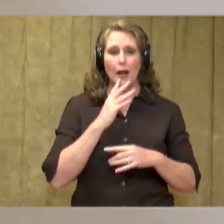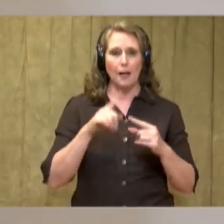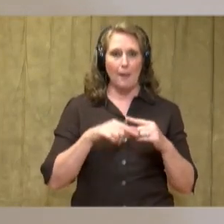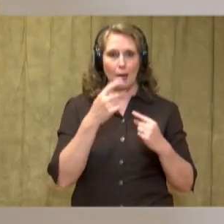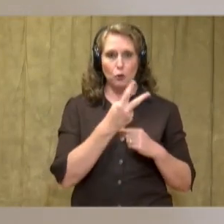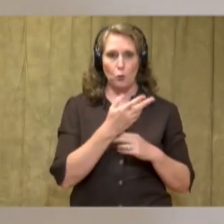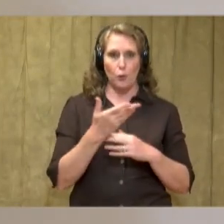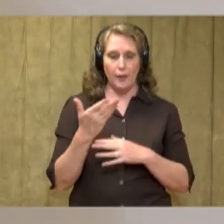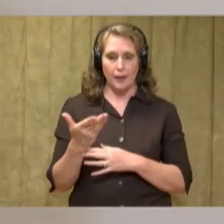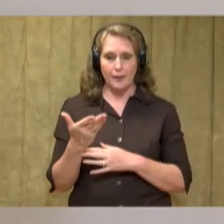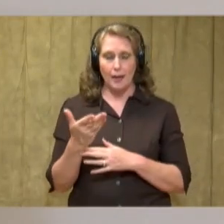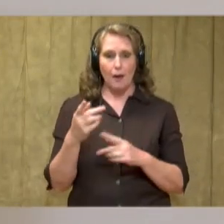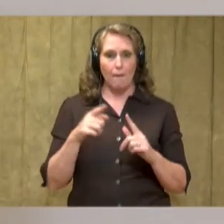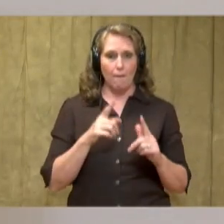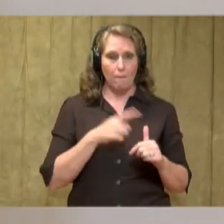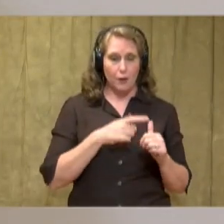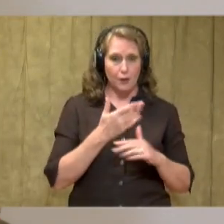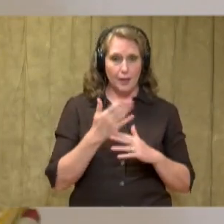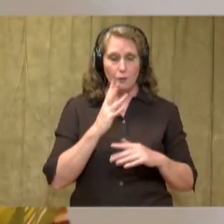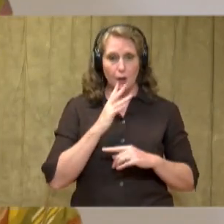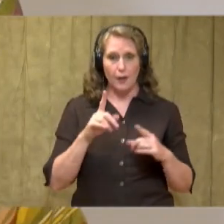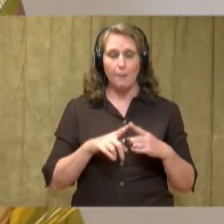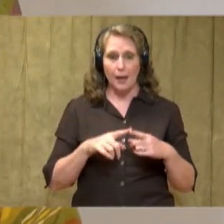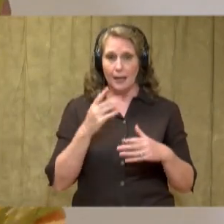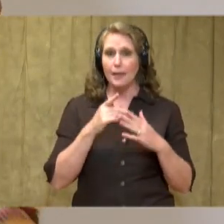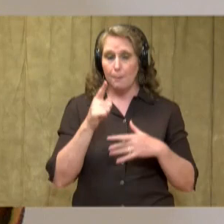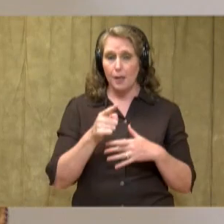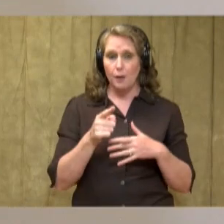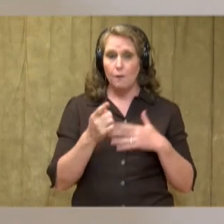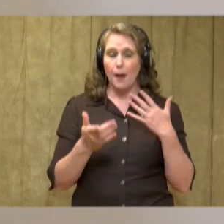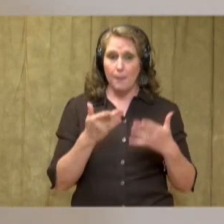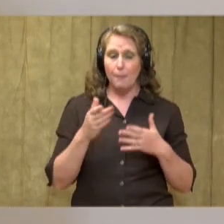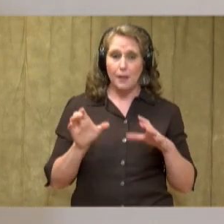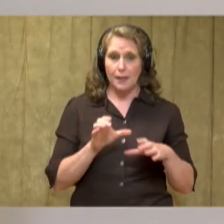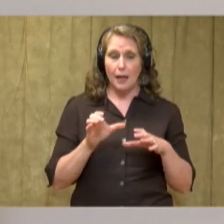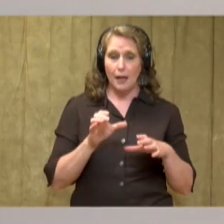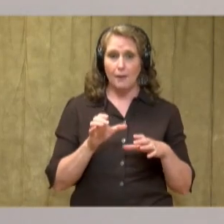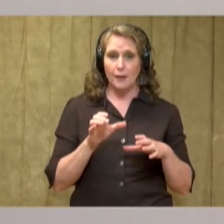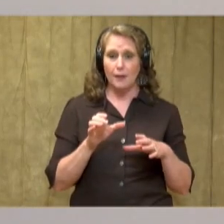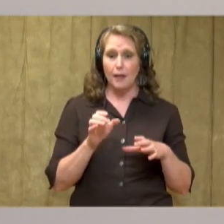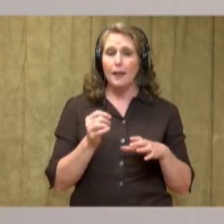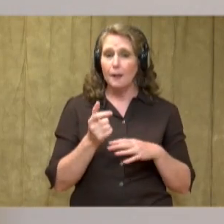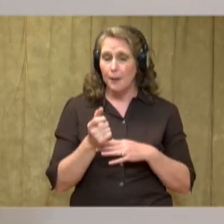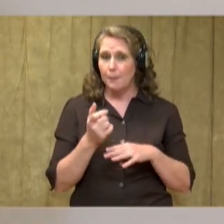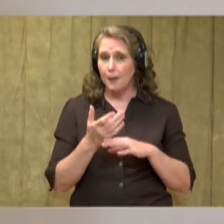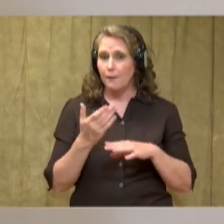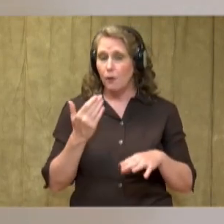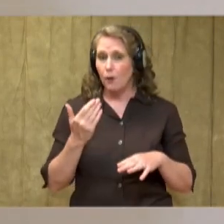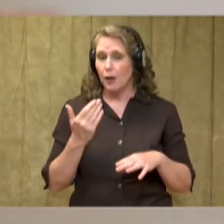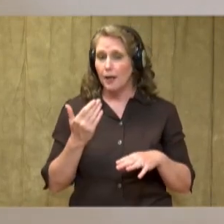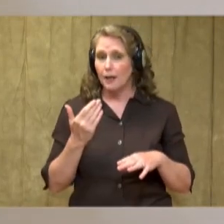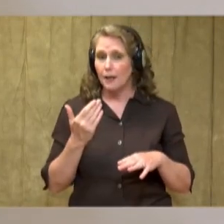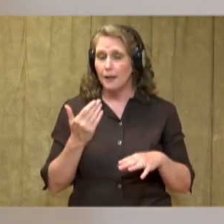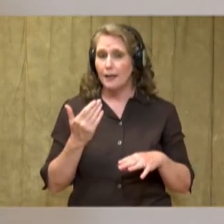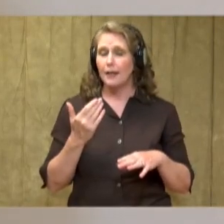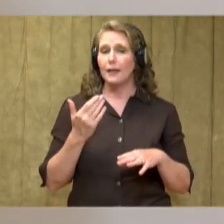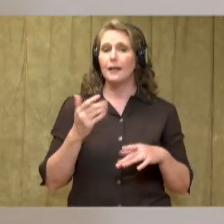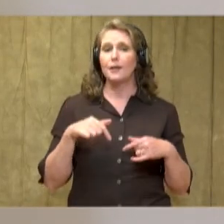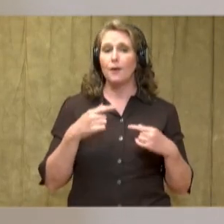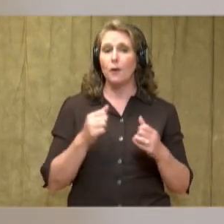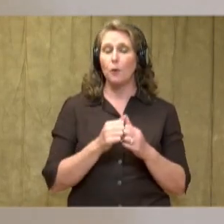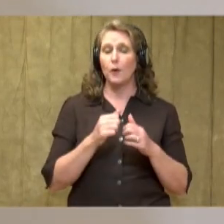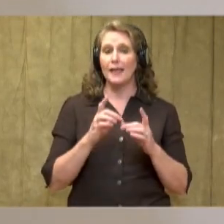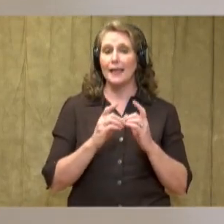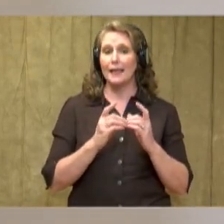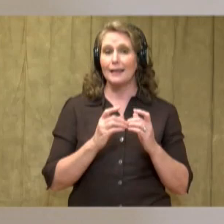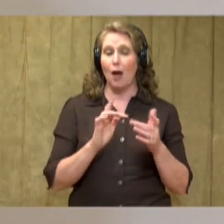2 things. The first thing we're going to talk about, and it's something that you have probably done a little bit of, you've learned a little bit about so far with distance